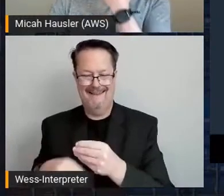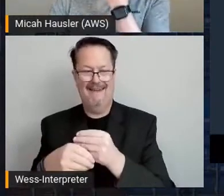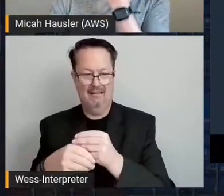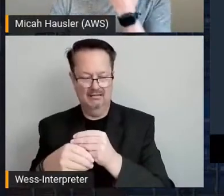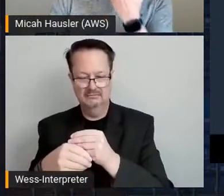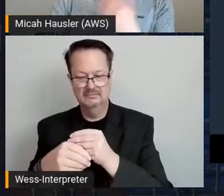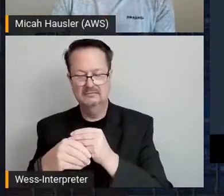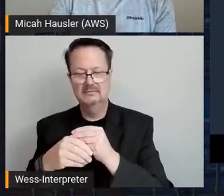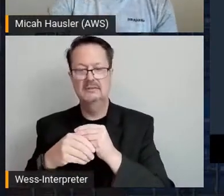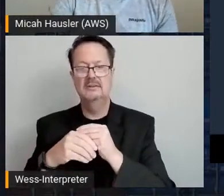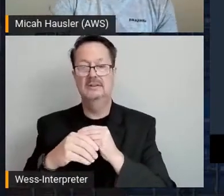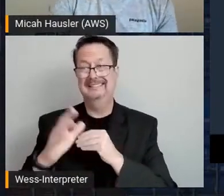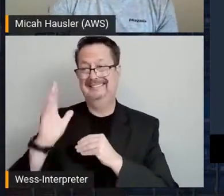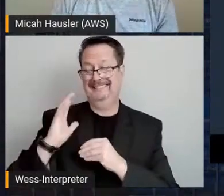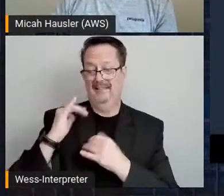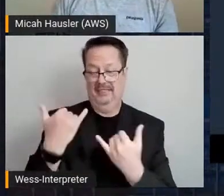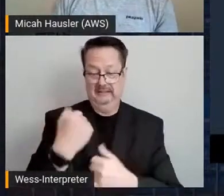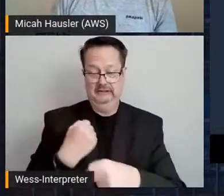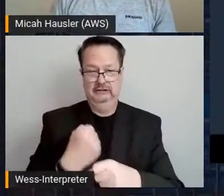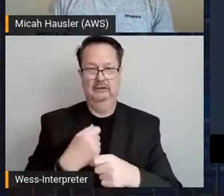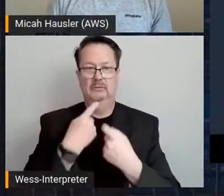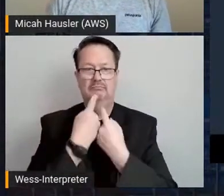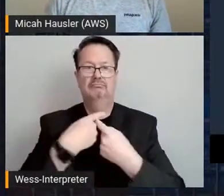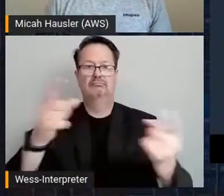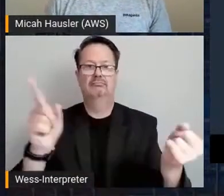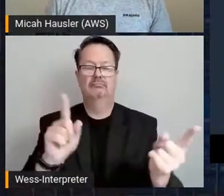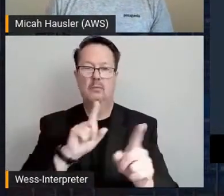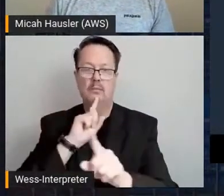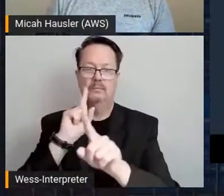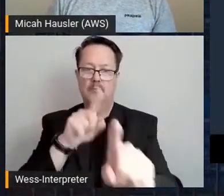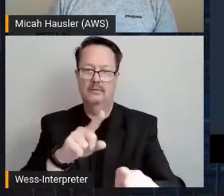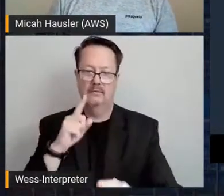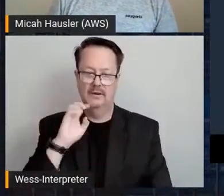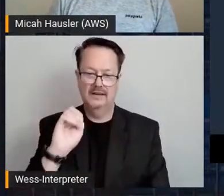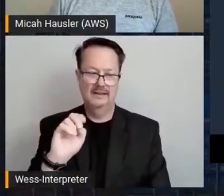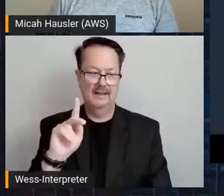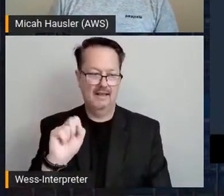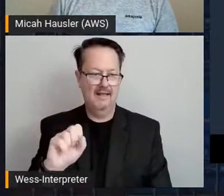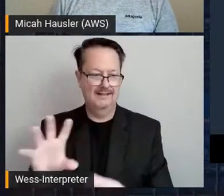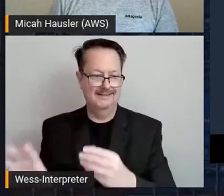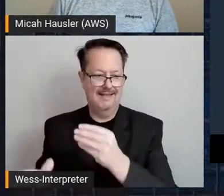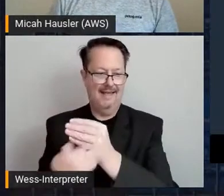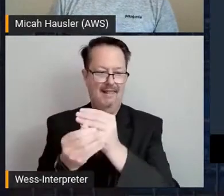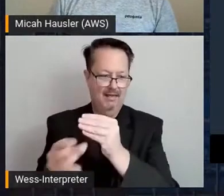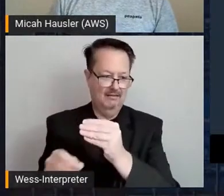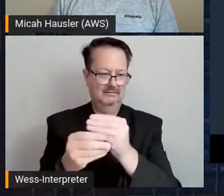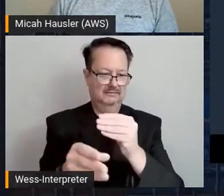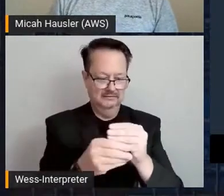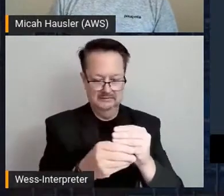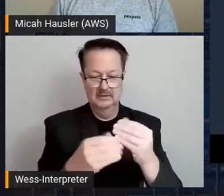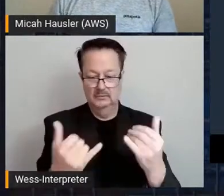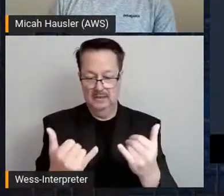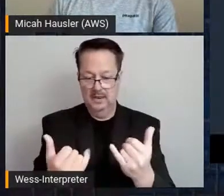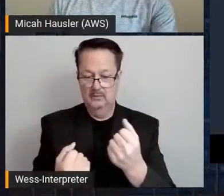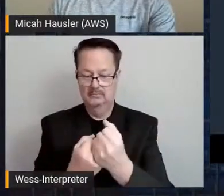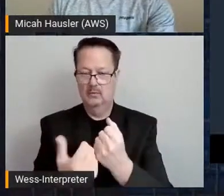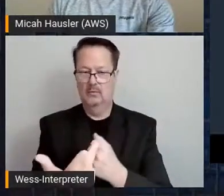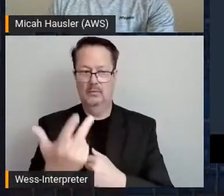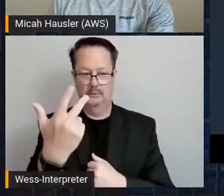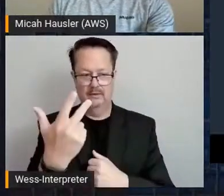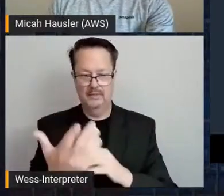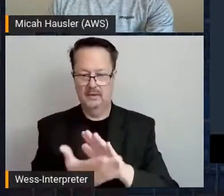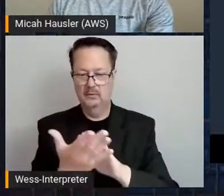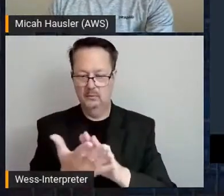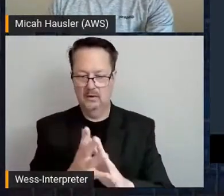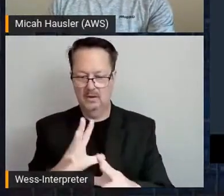year, we released support for EKS add-ons. Today, we support 3 add-ons that you run within